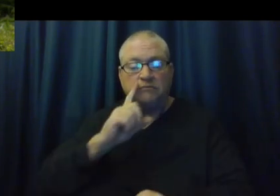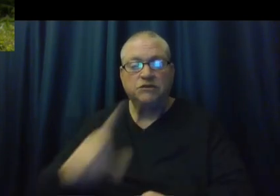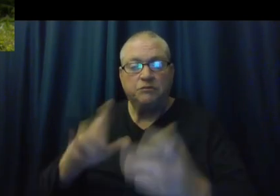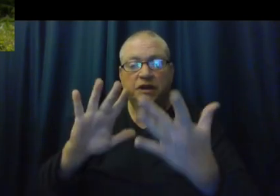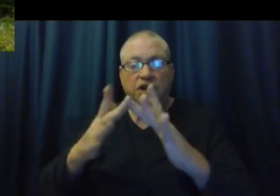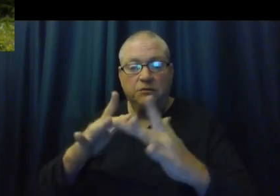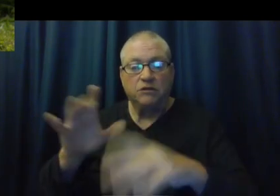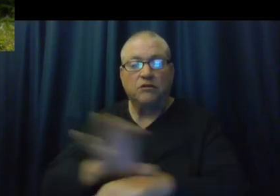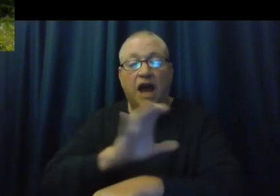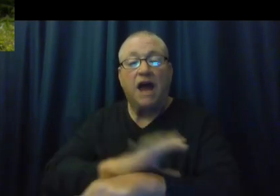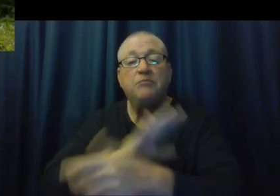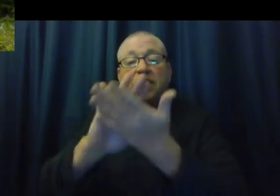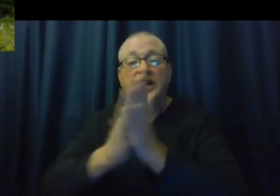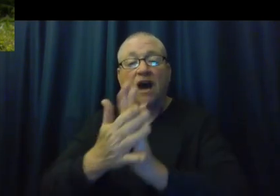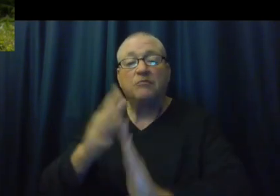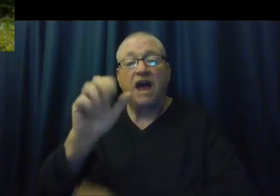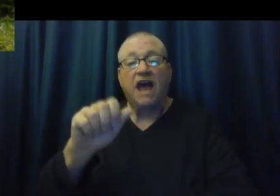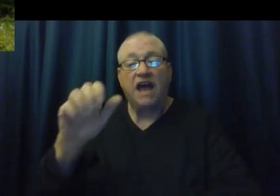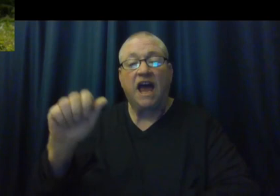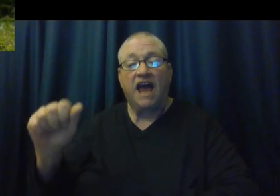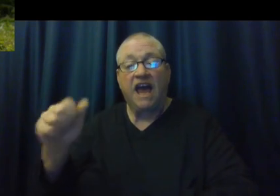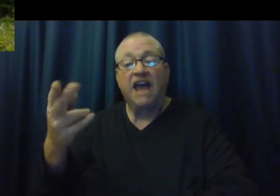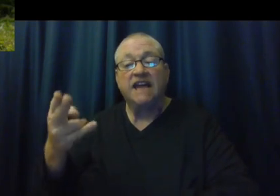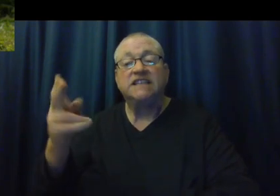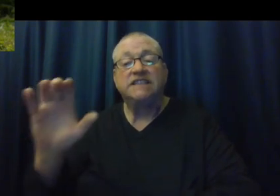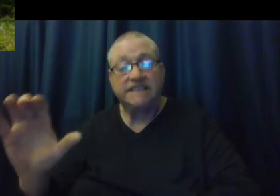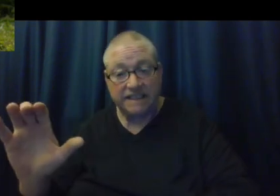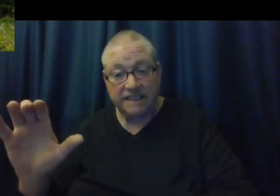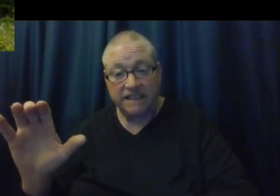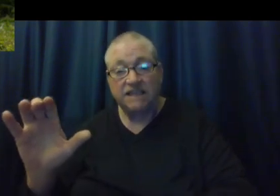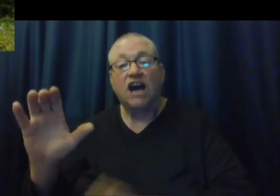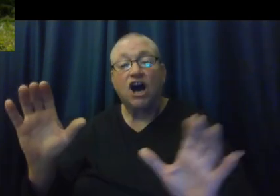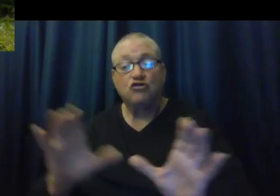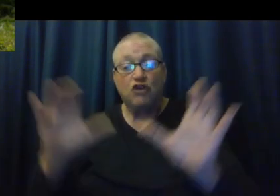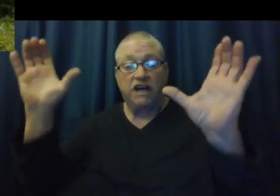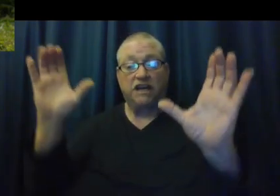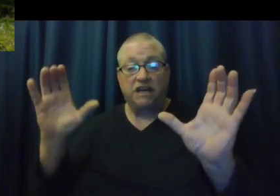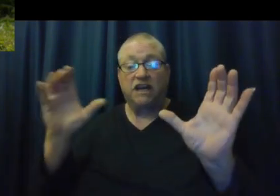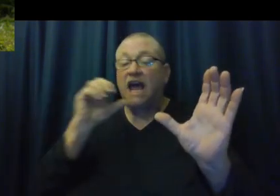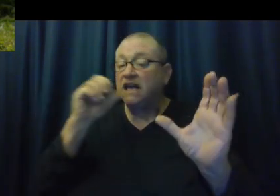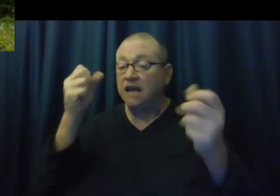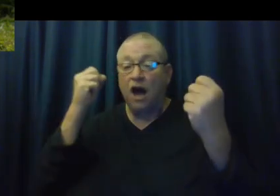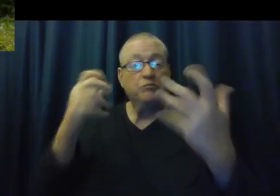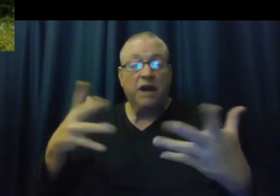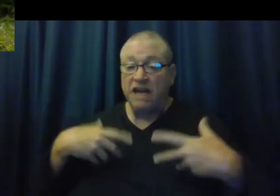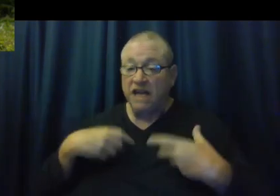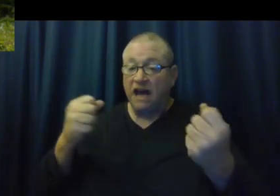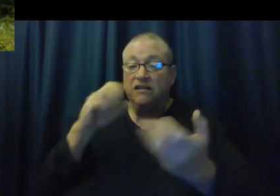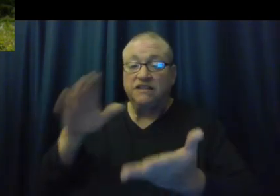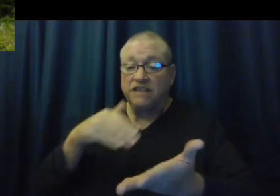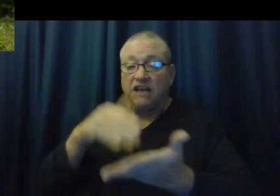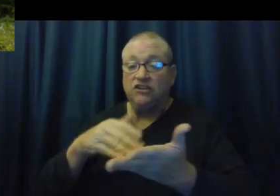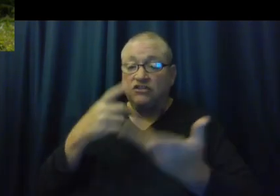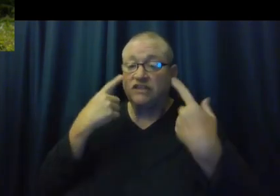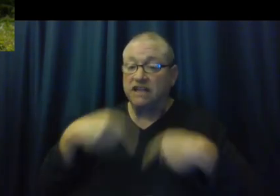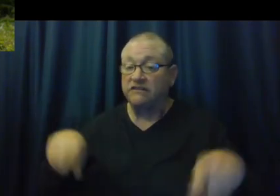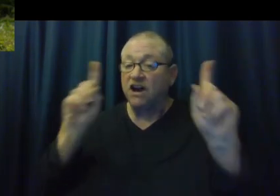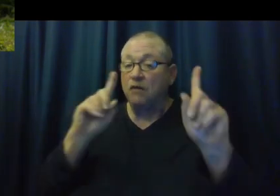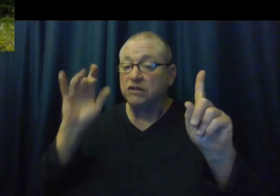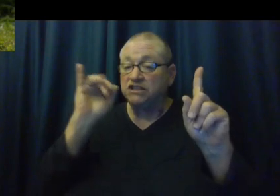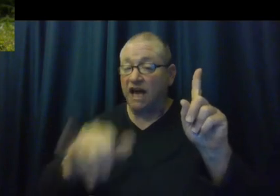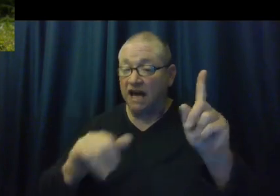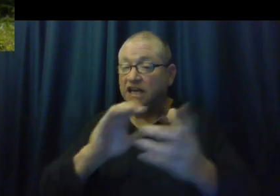Center's process of becoming AAAHC accredited, something that few university health centers have